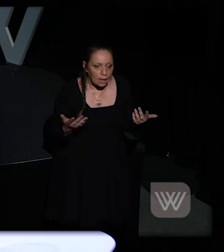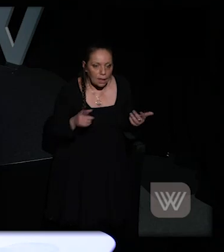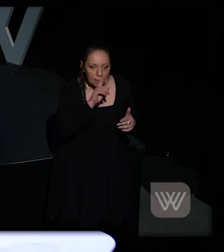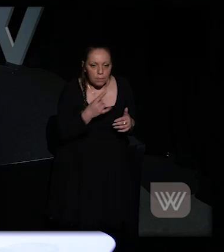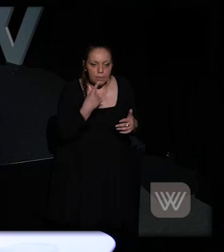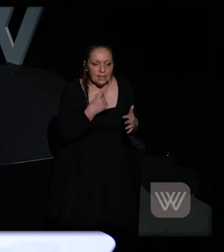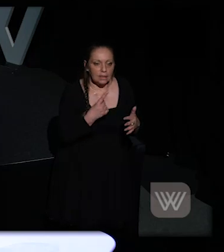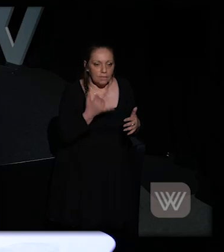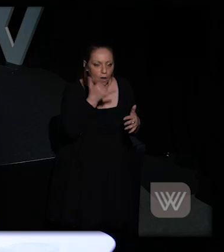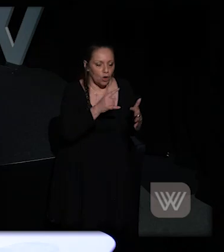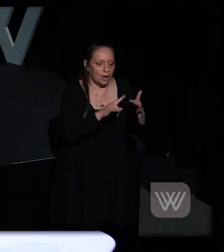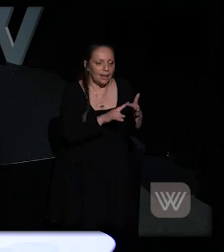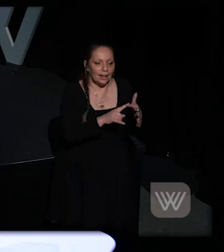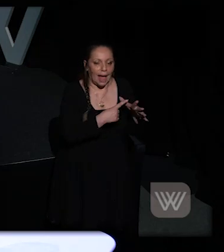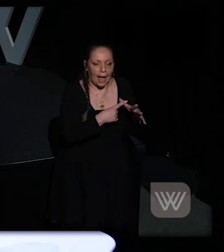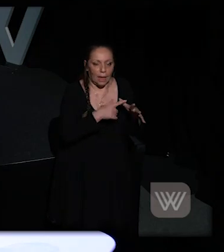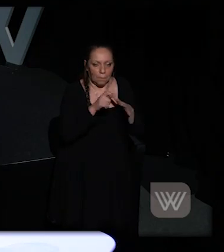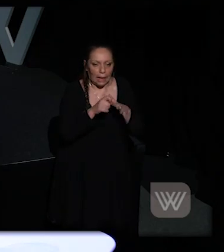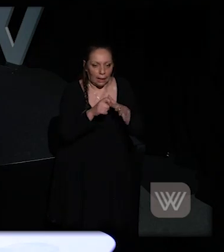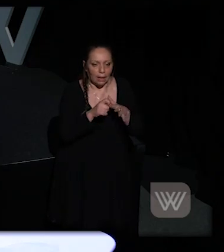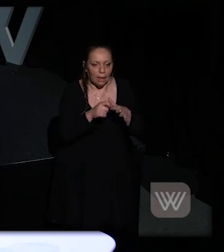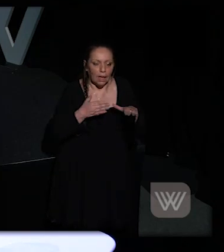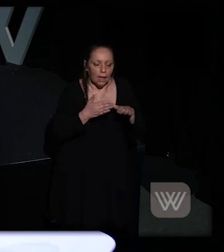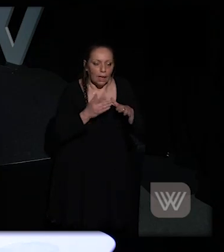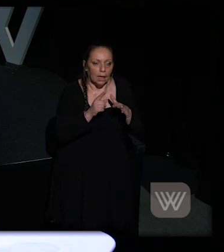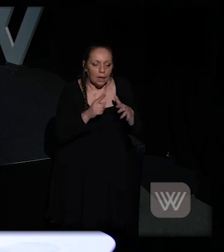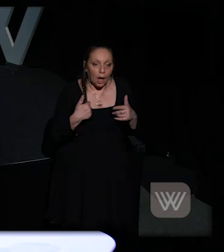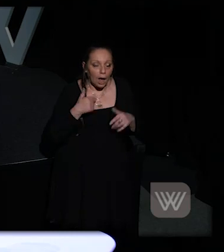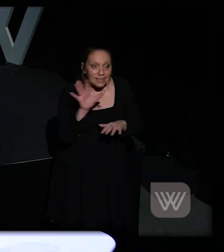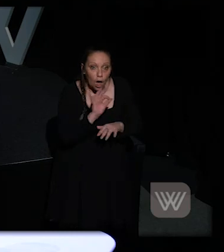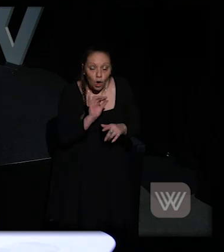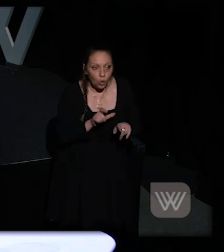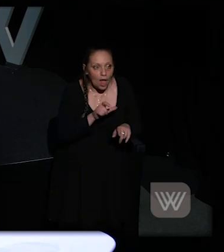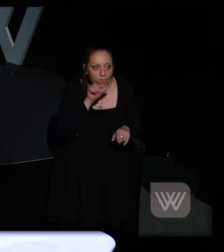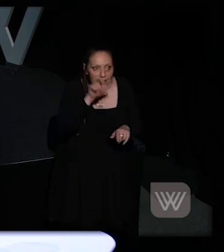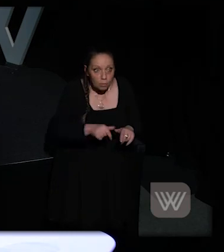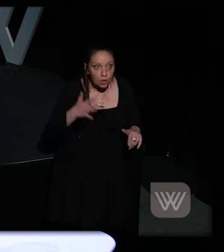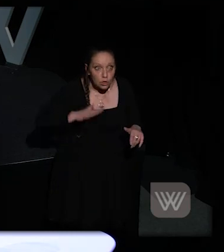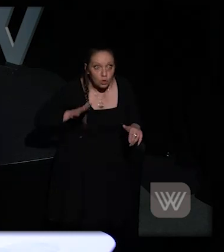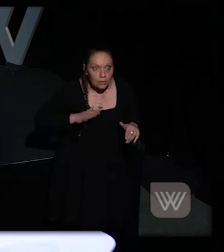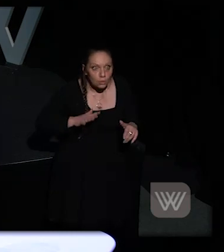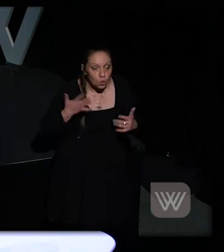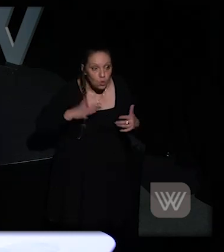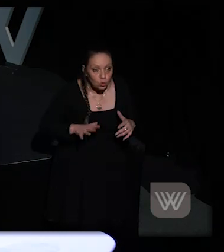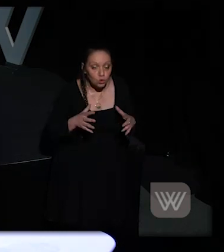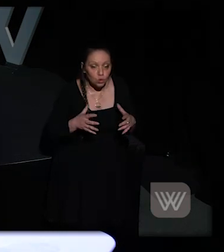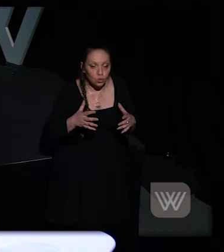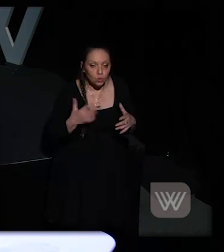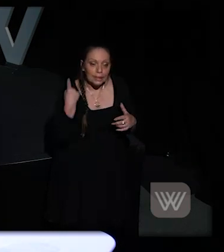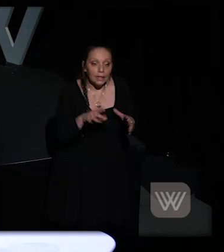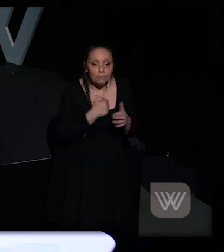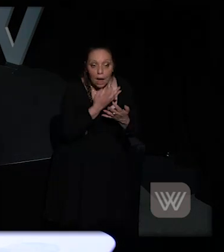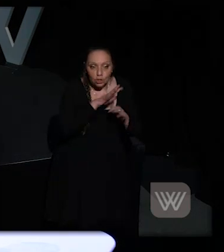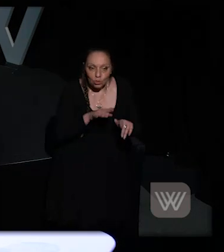call the EAP, the employee assistance. And I was saying, no, I want to know, is someone going to kill my kids? I don't need to talk to a psychologist. So, yeah, these are